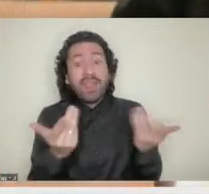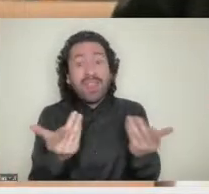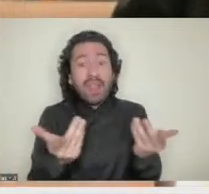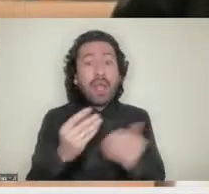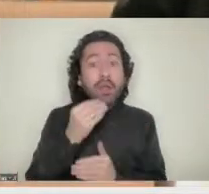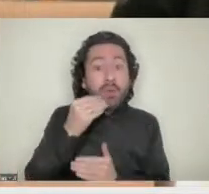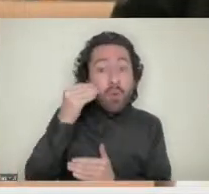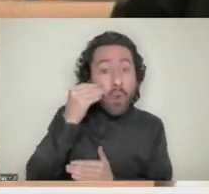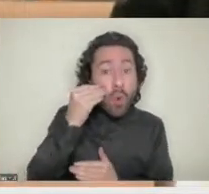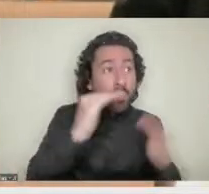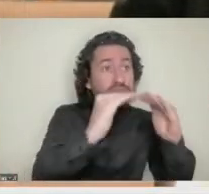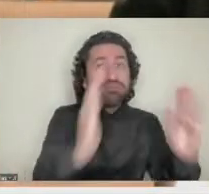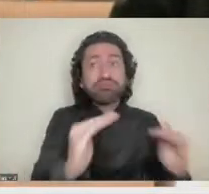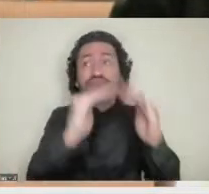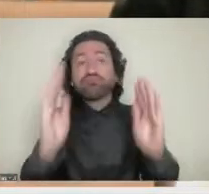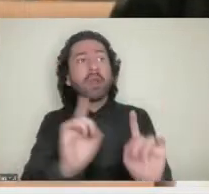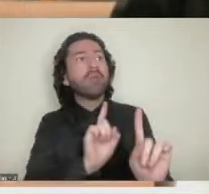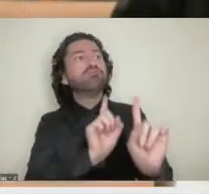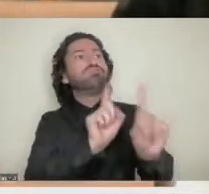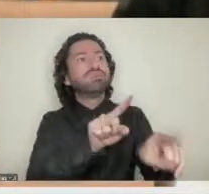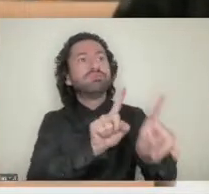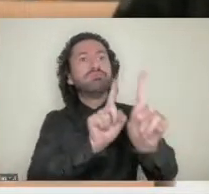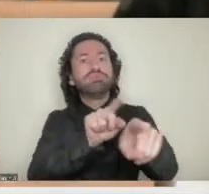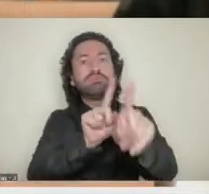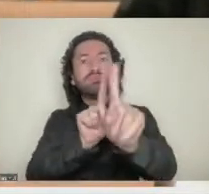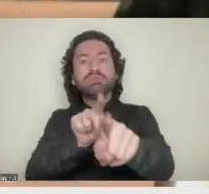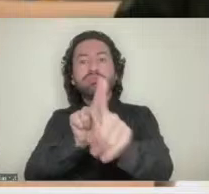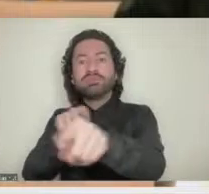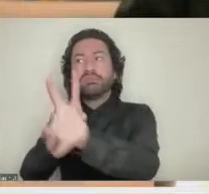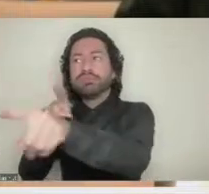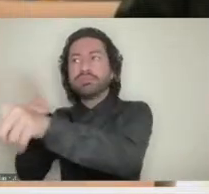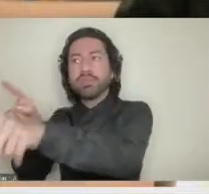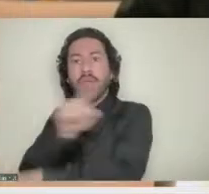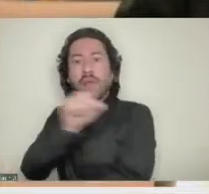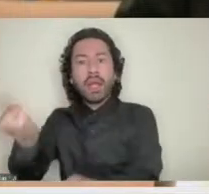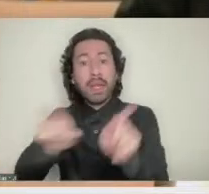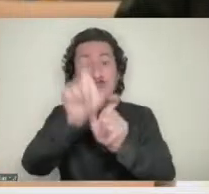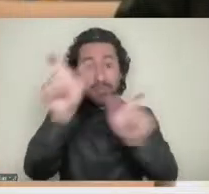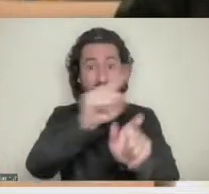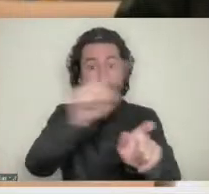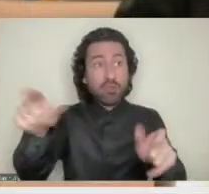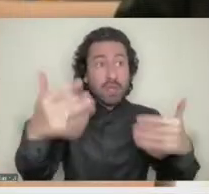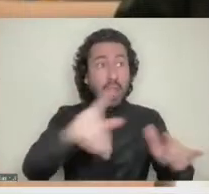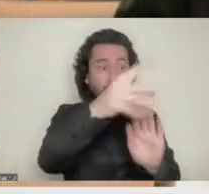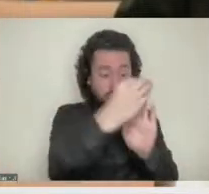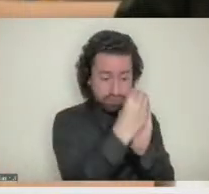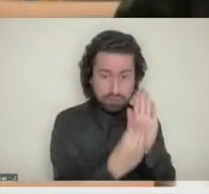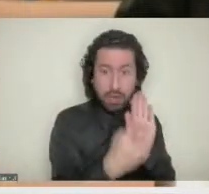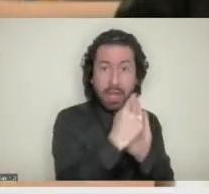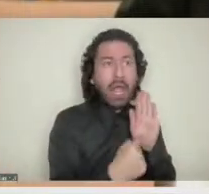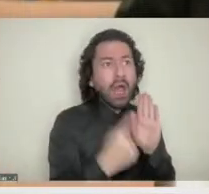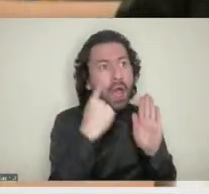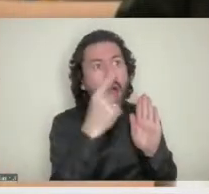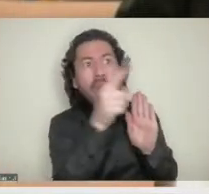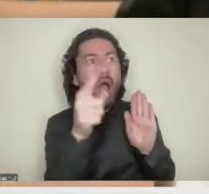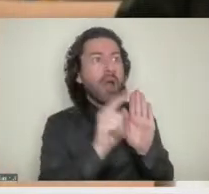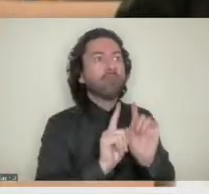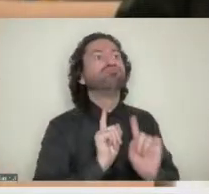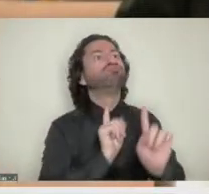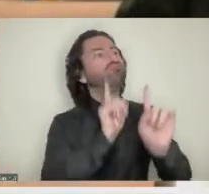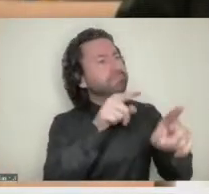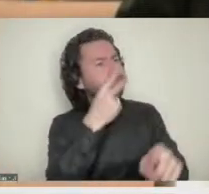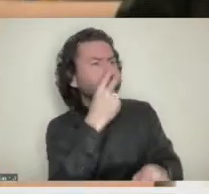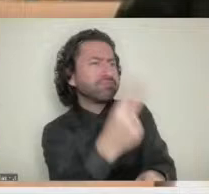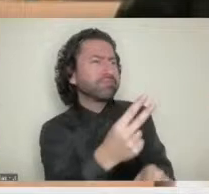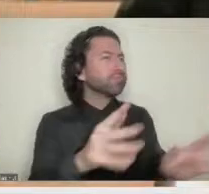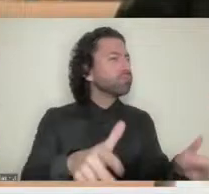Crece Sin Desnutrición visit our homes, the homes of people in our program, in order to accompany